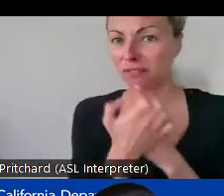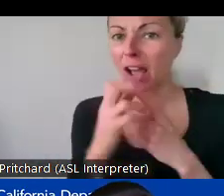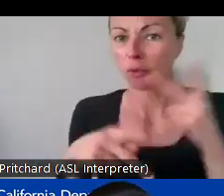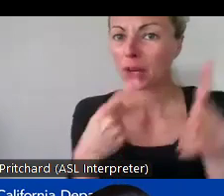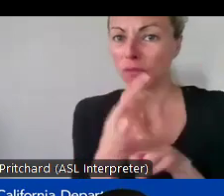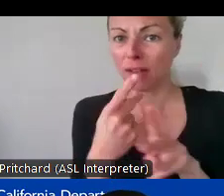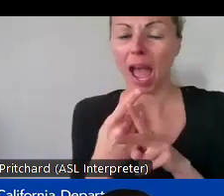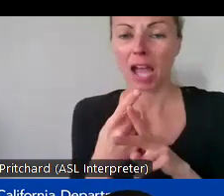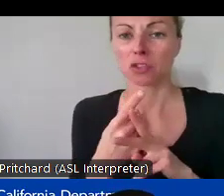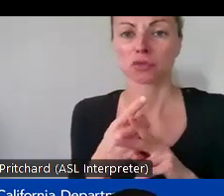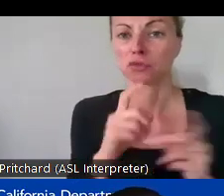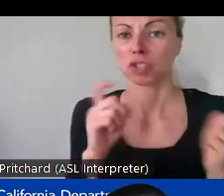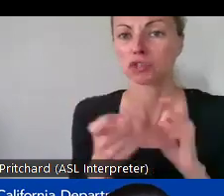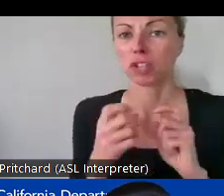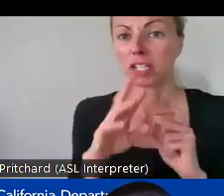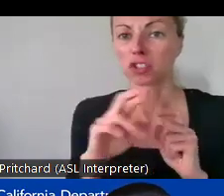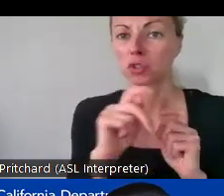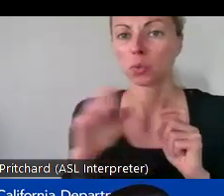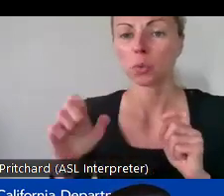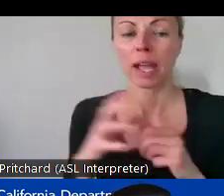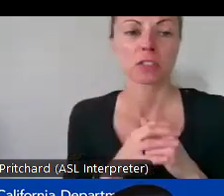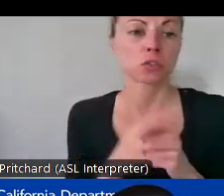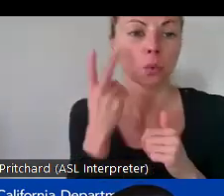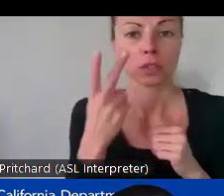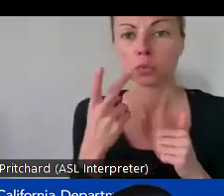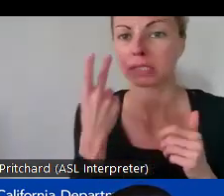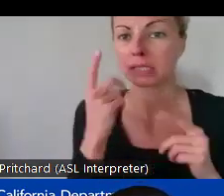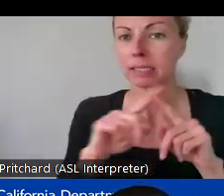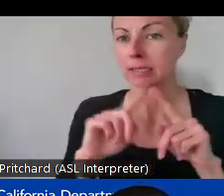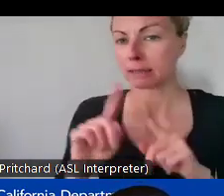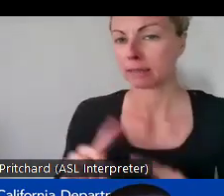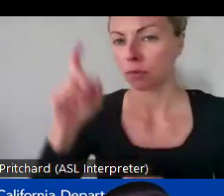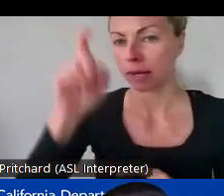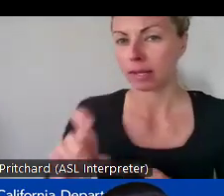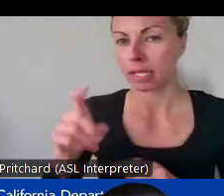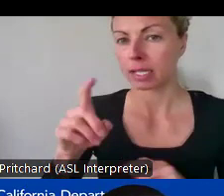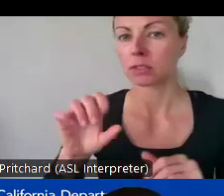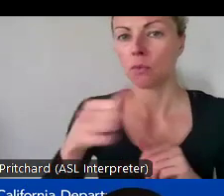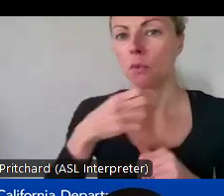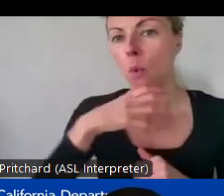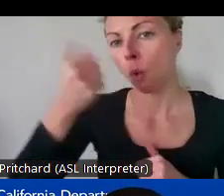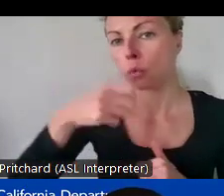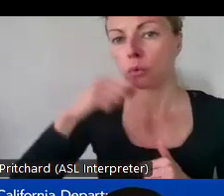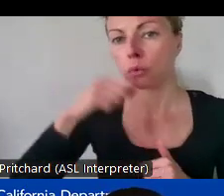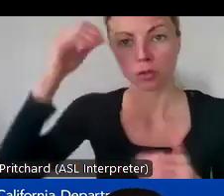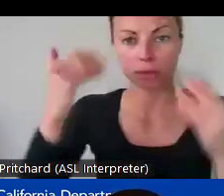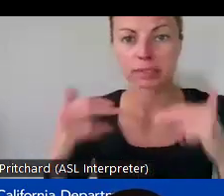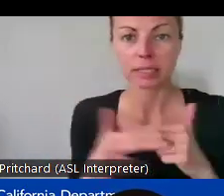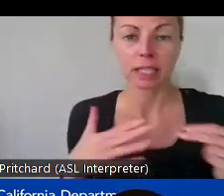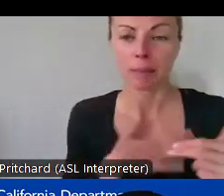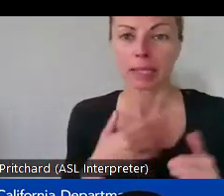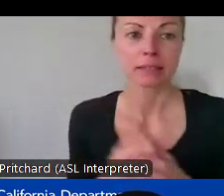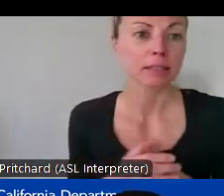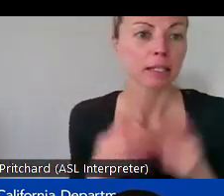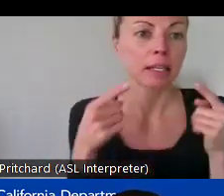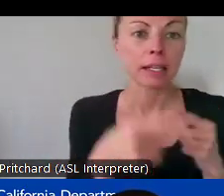Index. So I would characterize this as a comprehensive index in terms of different needs of older adults. Next slide, please. This is